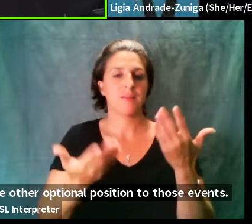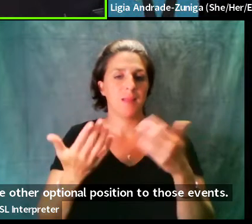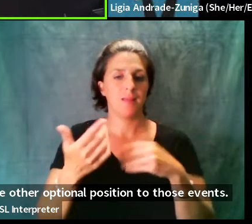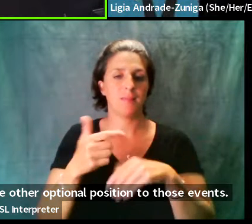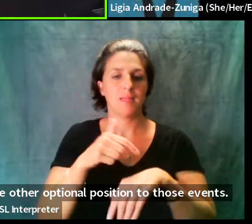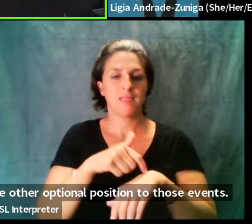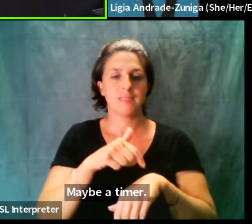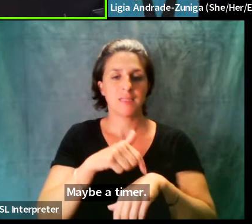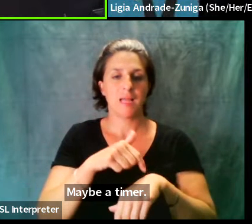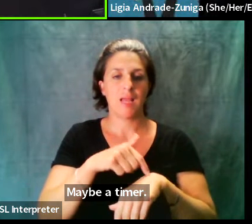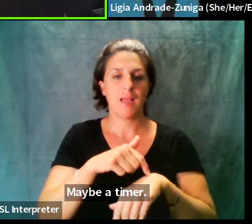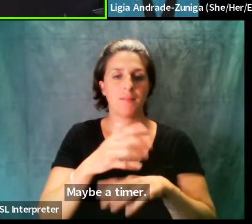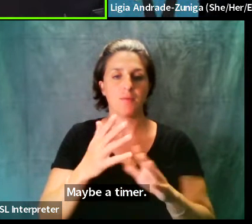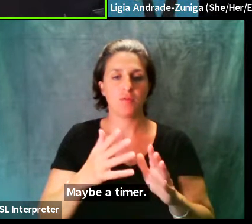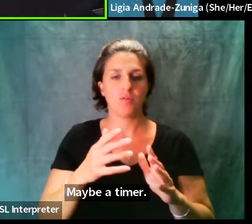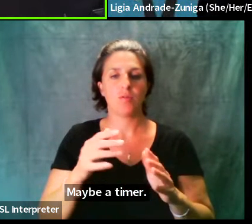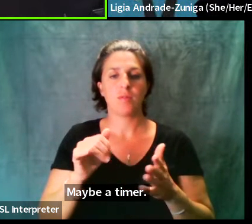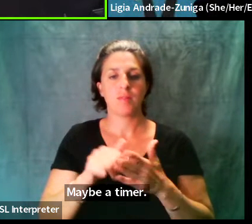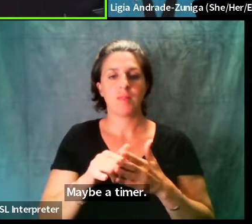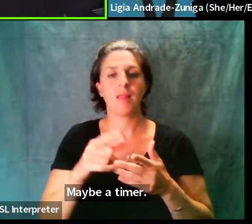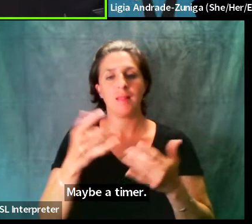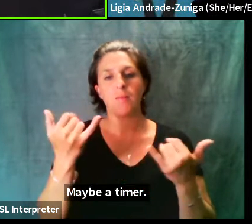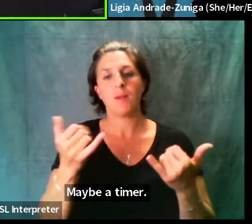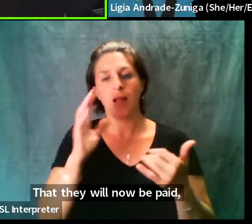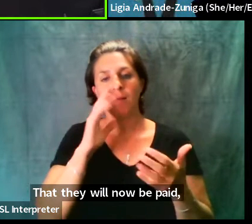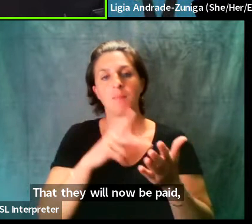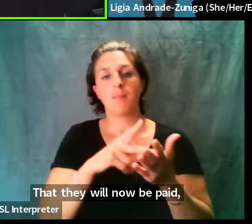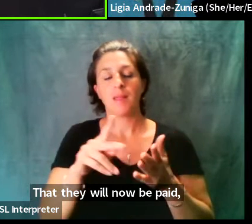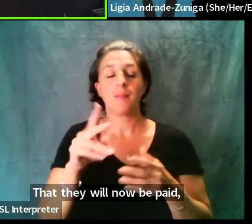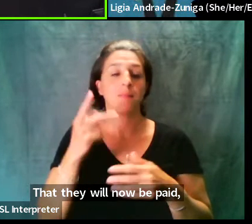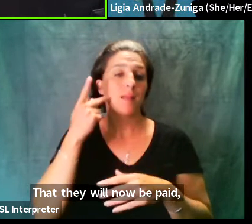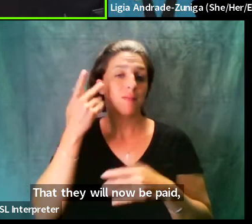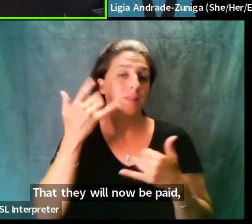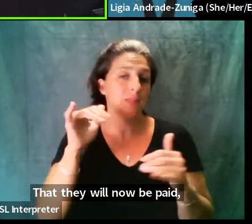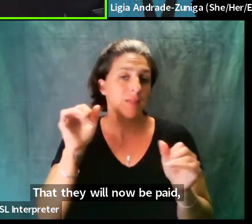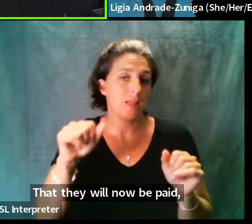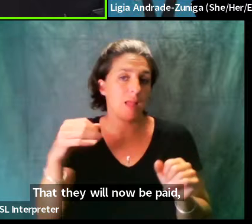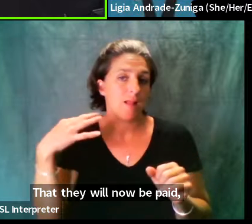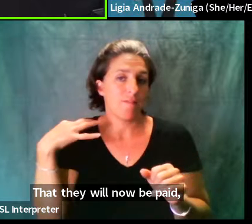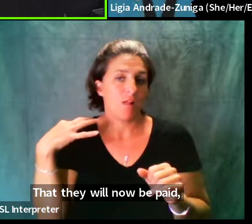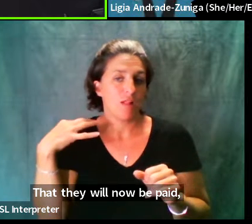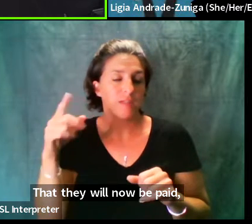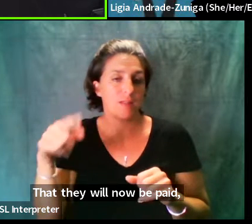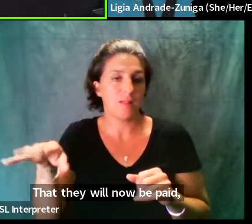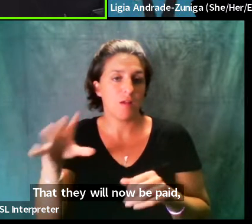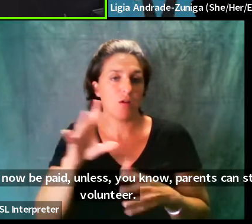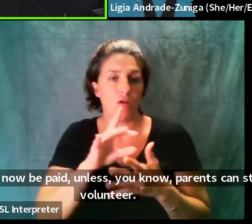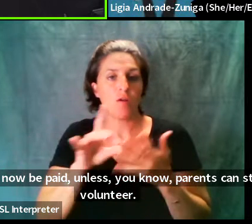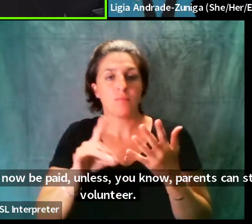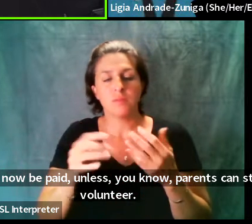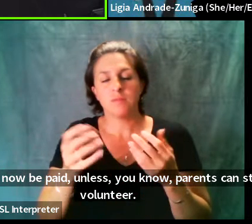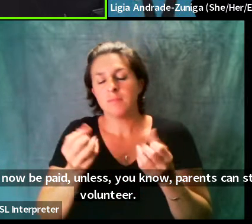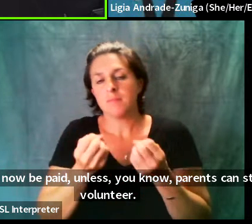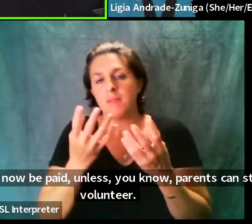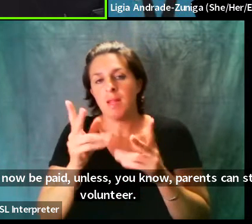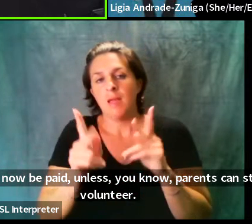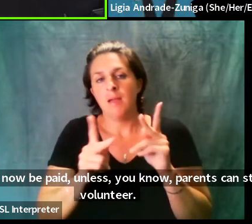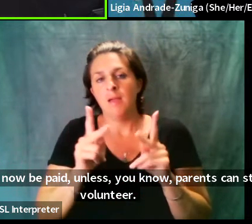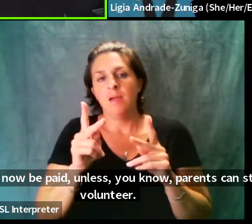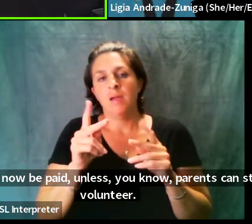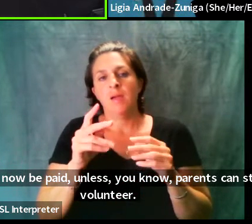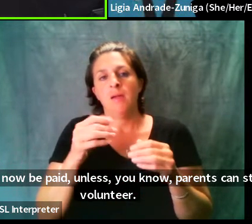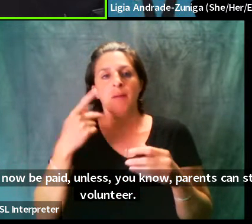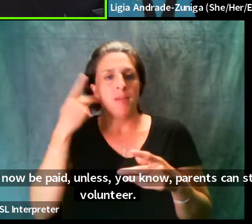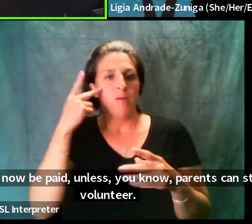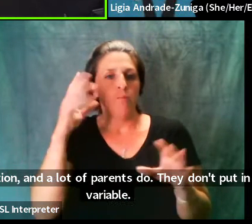That they will now be paid unless, parents can still volunteer. It's their option. And a lot of parents do. They don't put in a variable, but